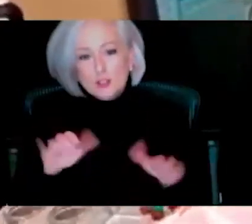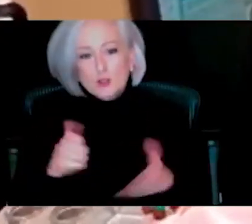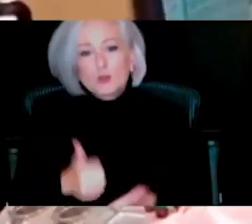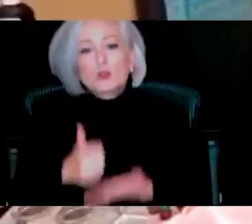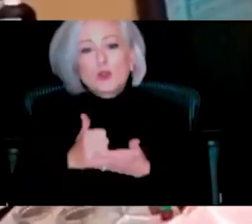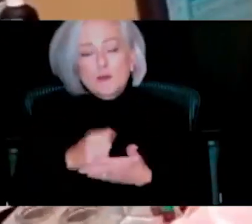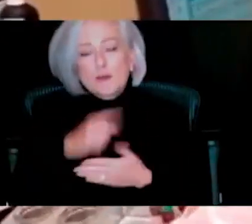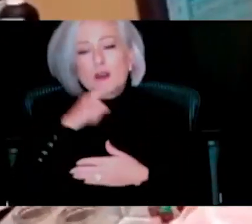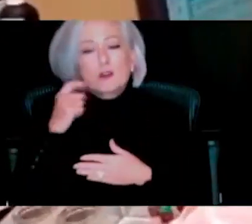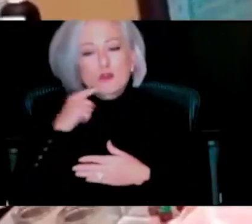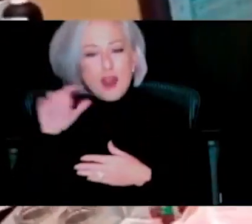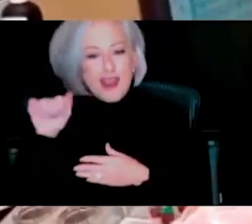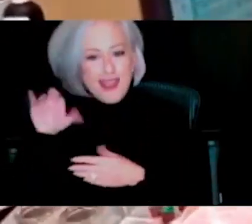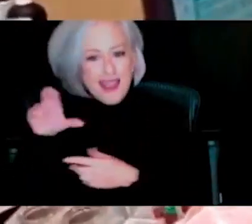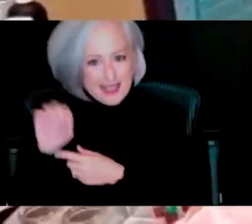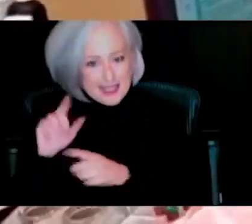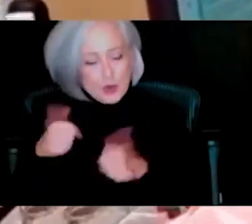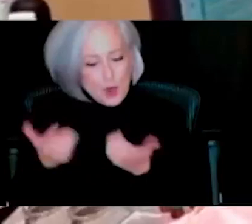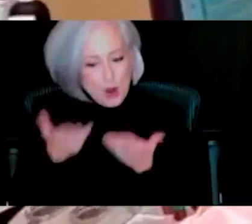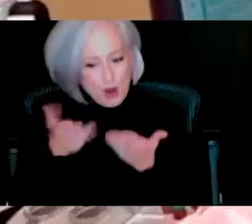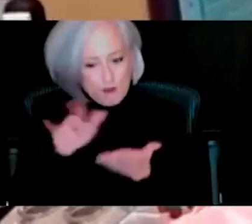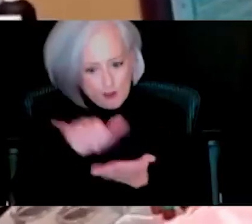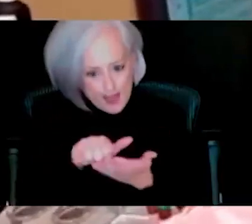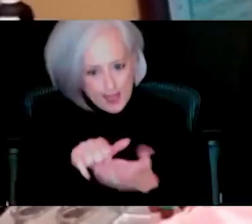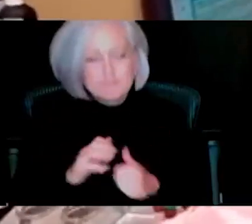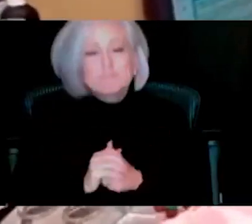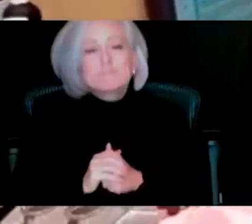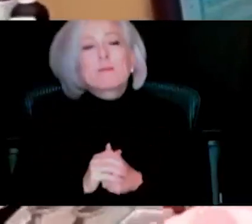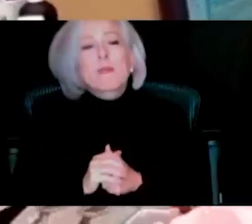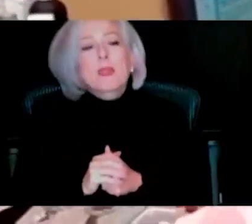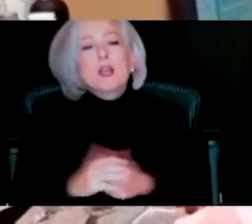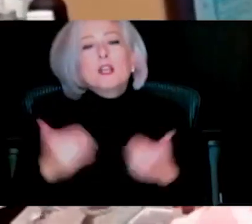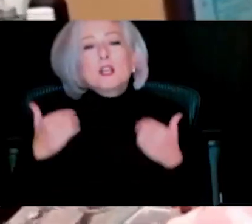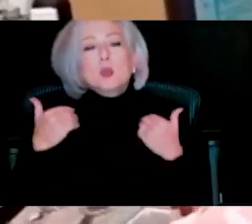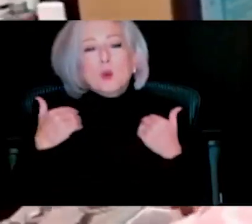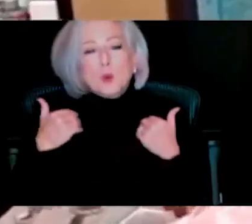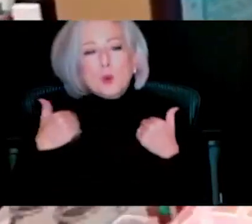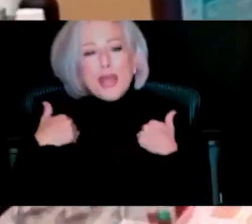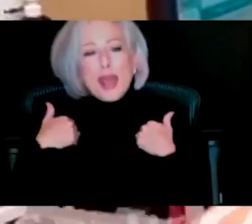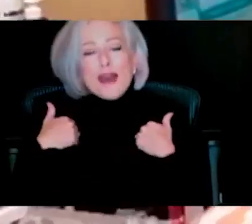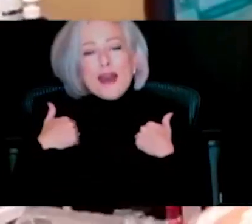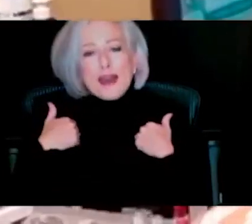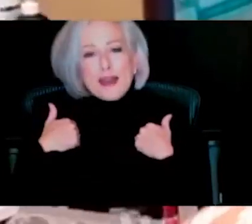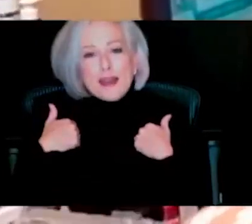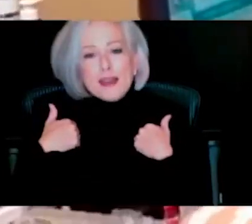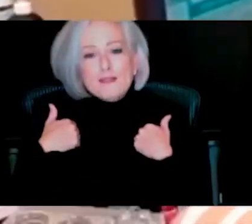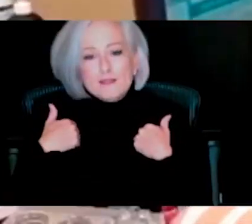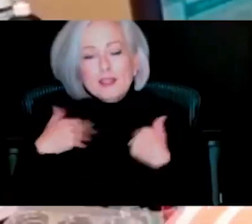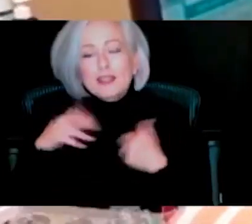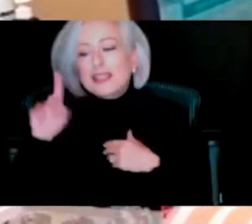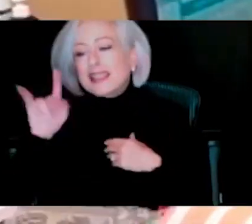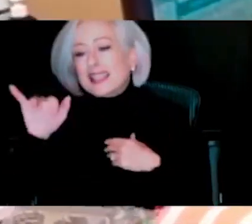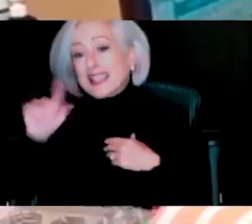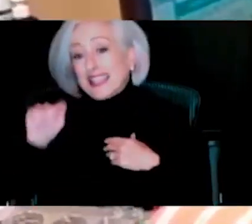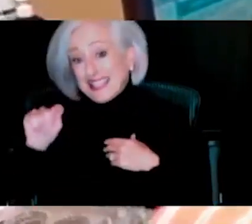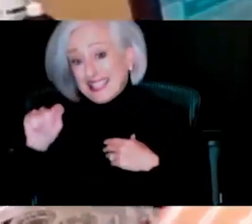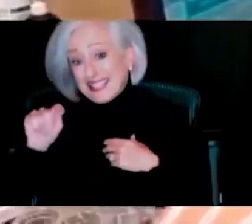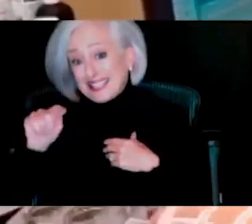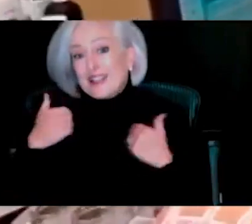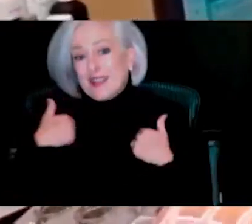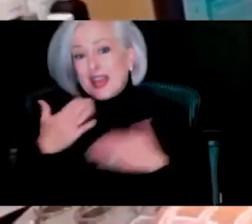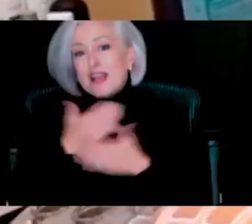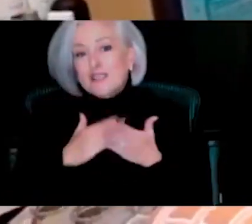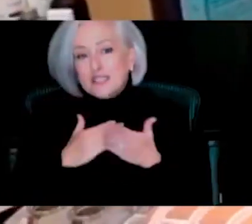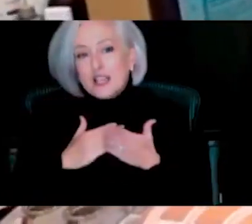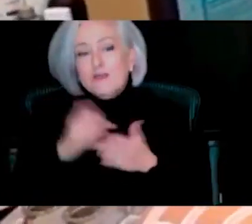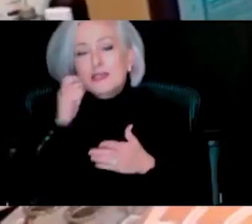we offer that as well. We also have an acne kit that we have through some of our skincare products here that